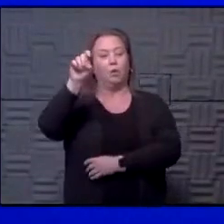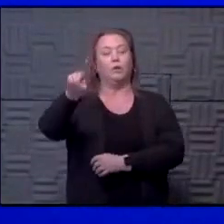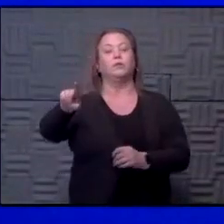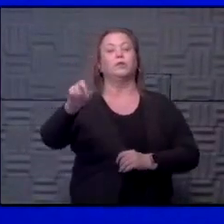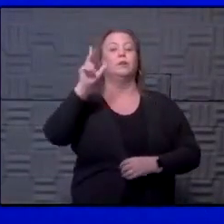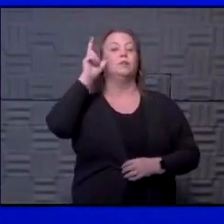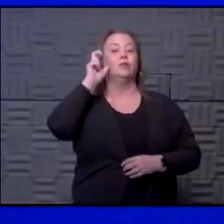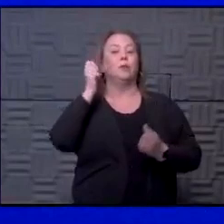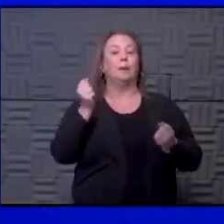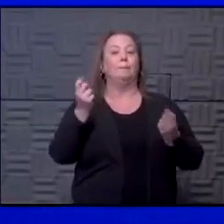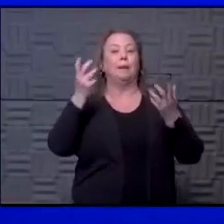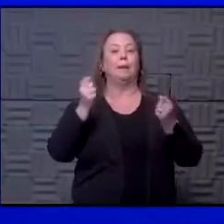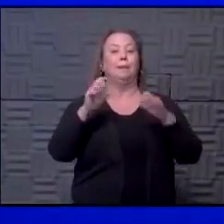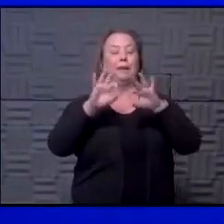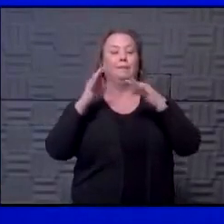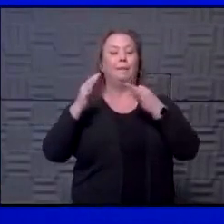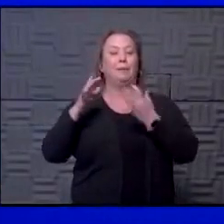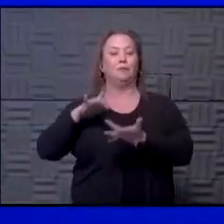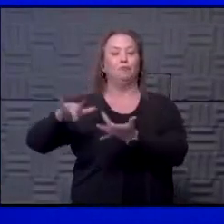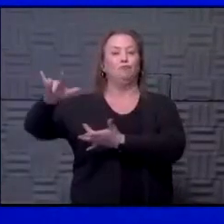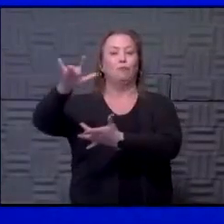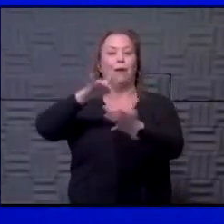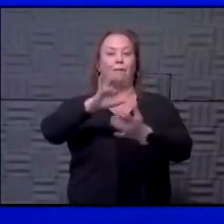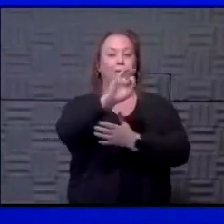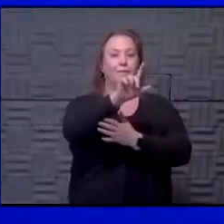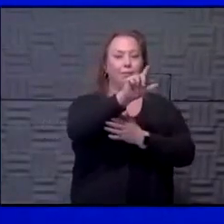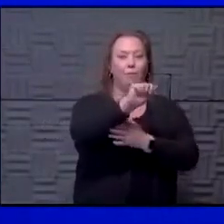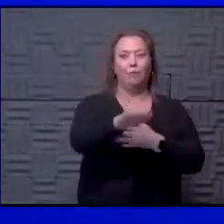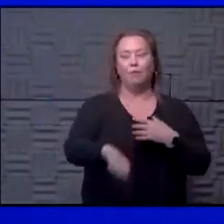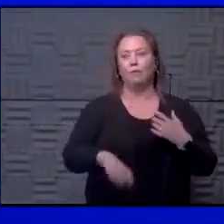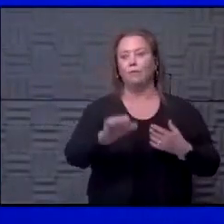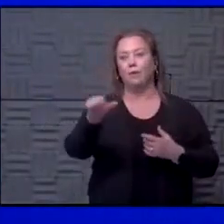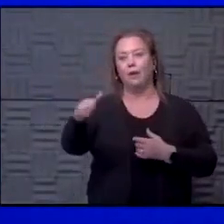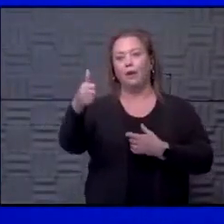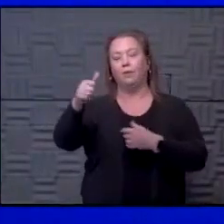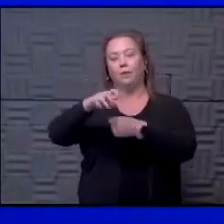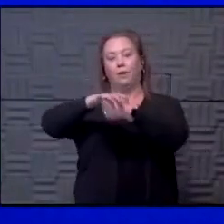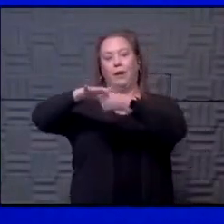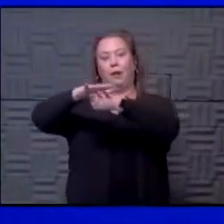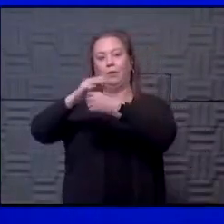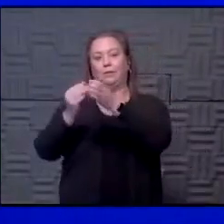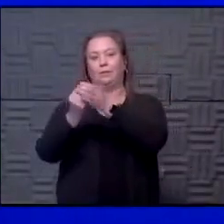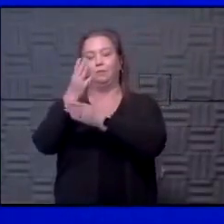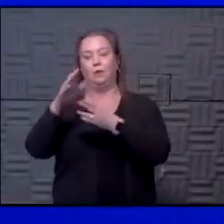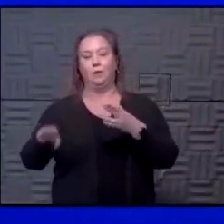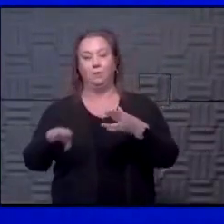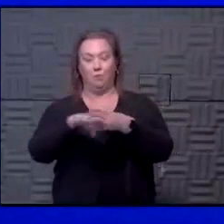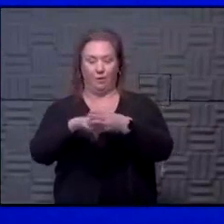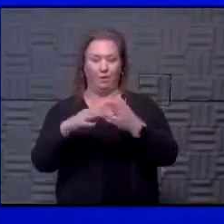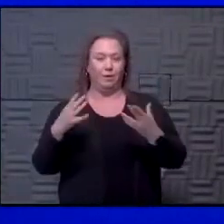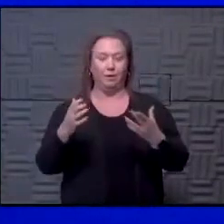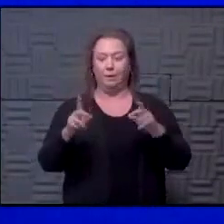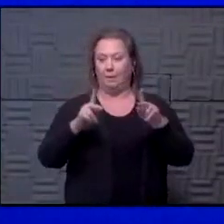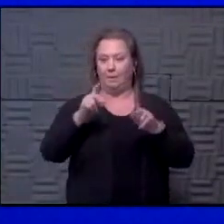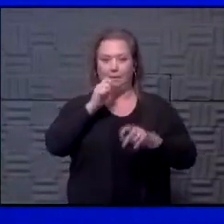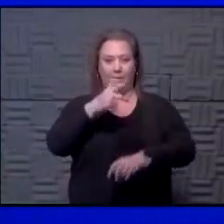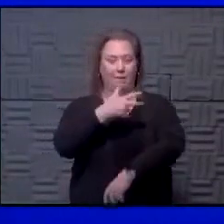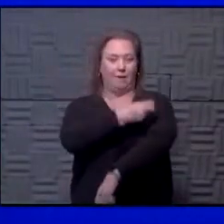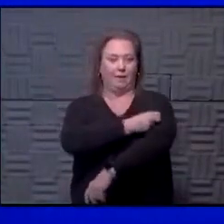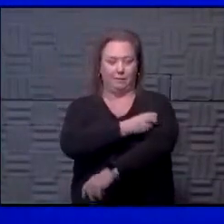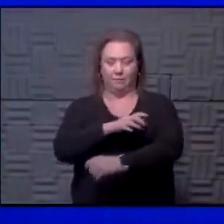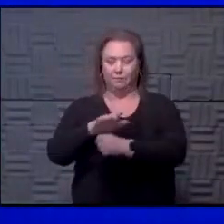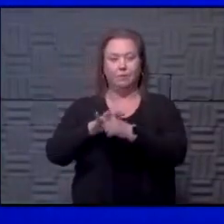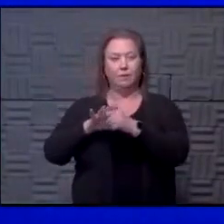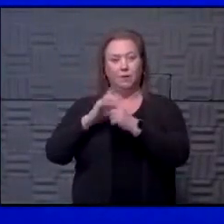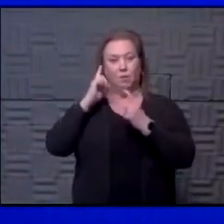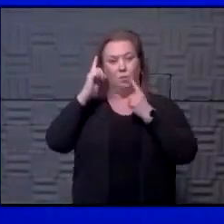heard many, many families say that they're going to be traveling to places like Florida and other spots this spring break. A lot of those people have not been vaccinated. She is